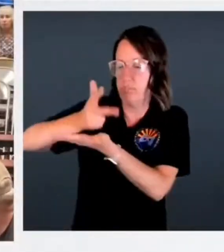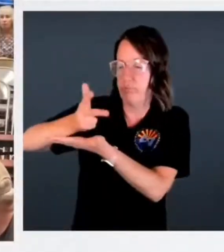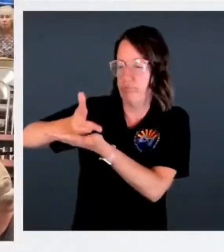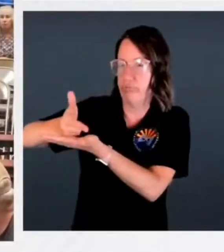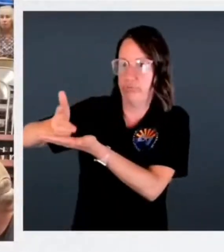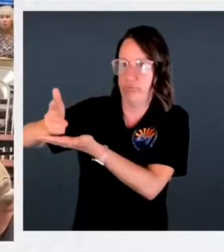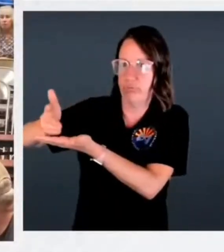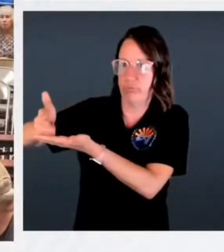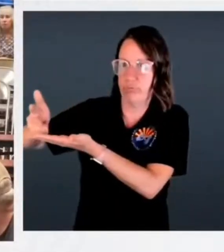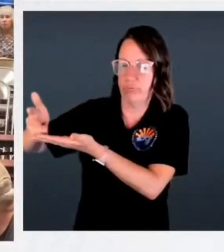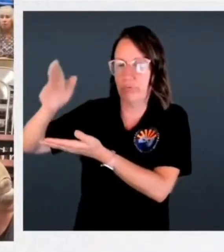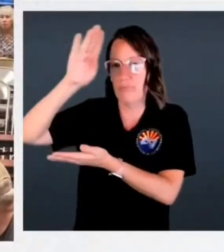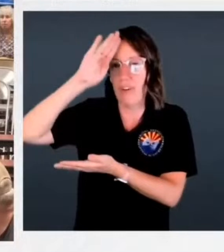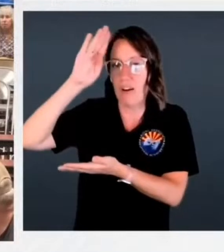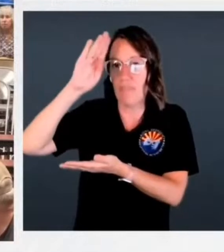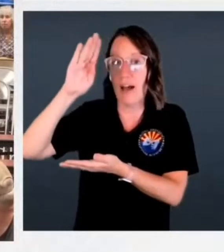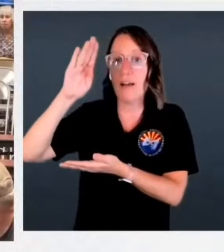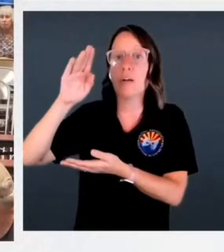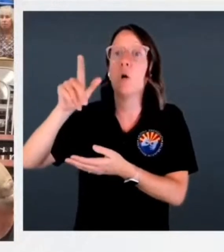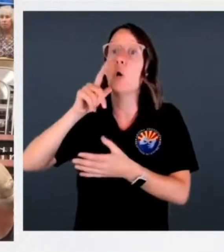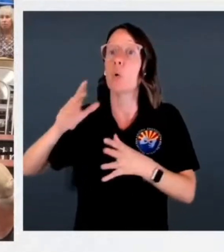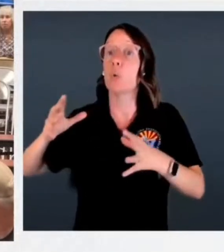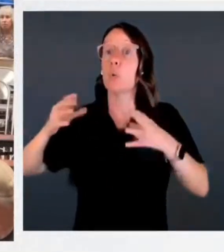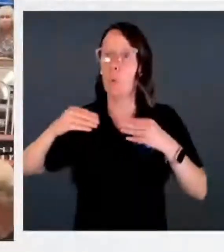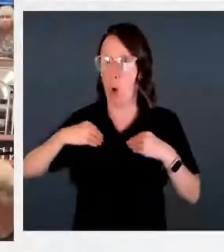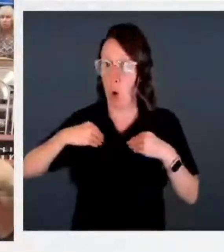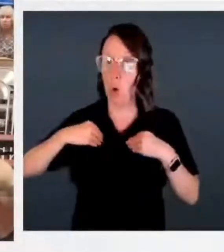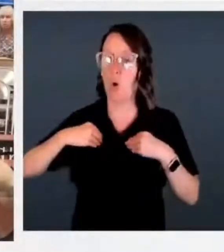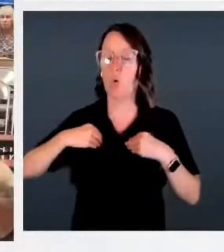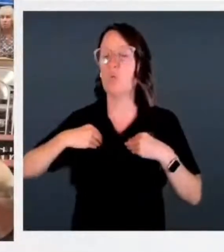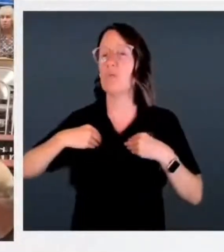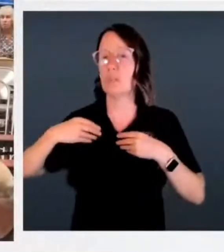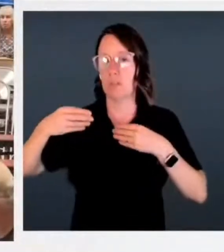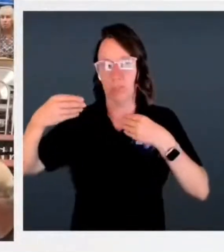The new owner didn't want to house the fire truck anymore.